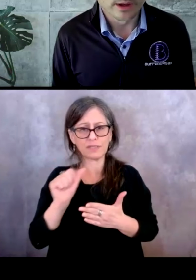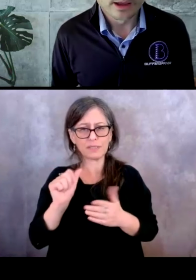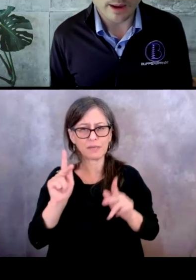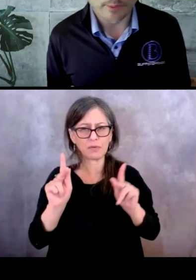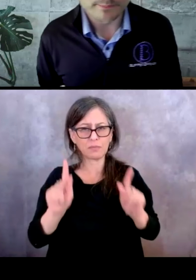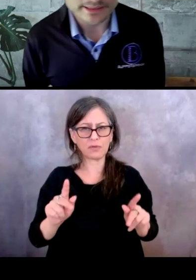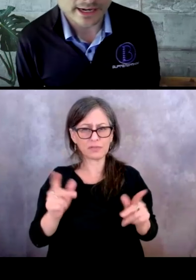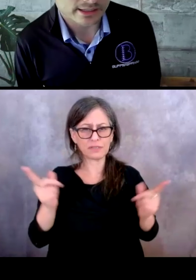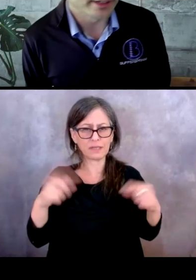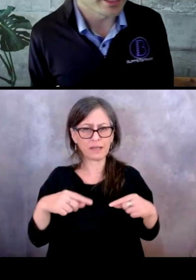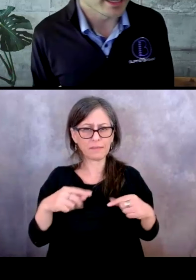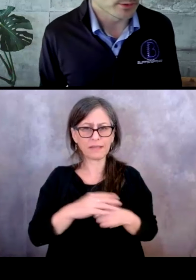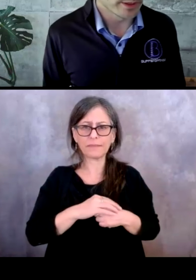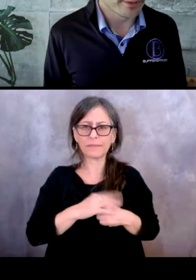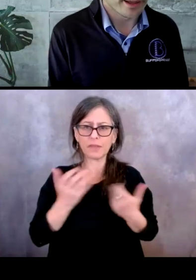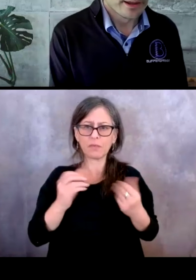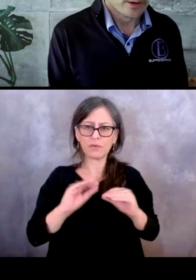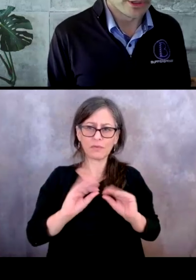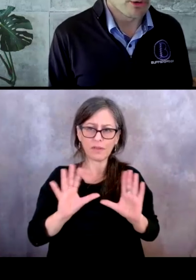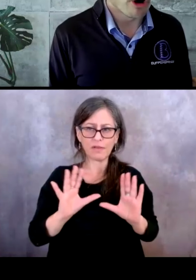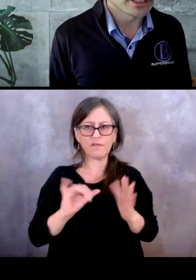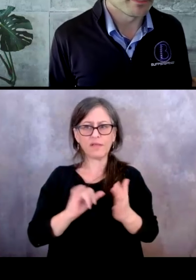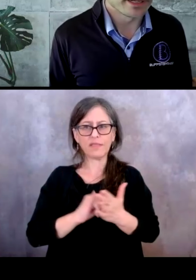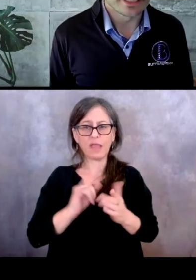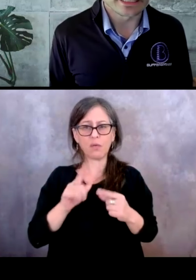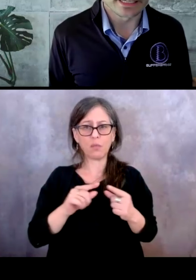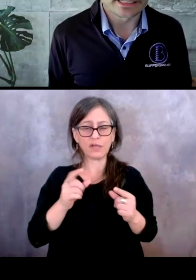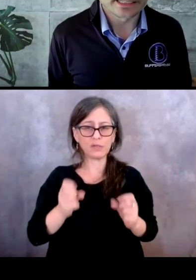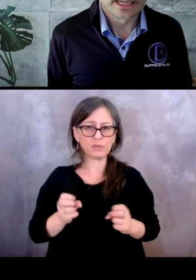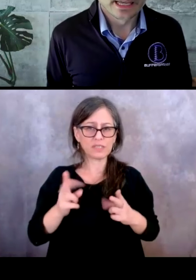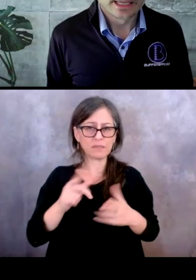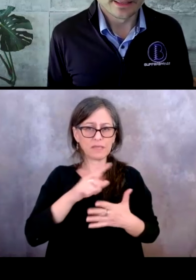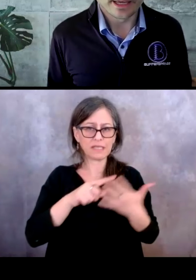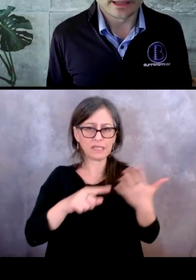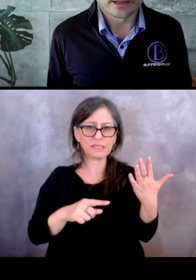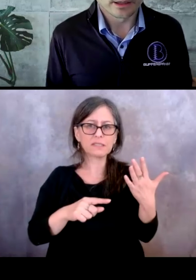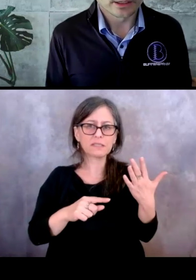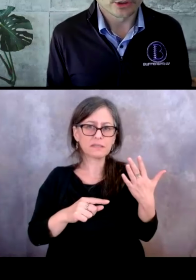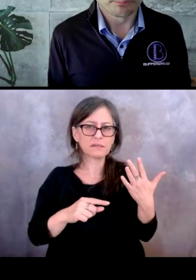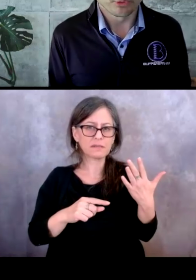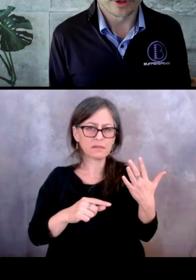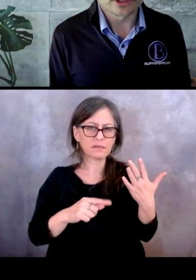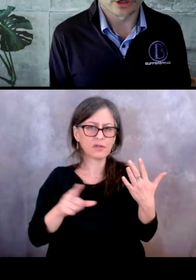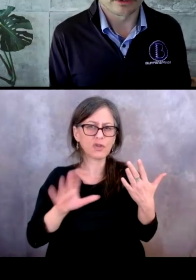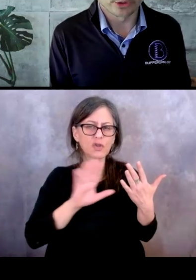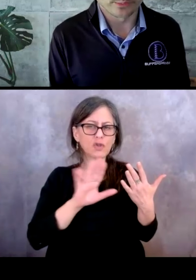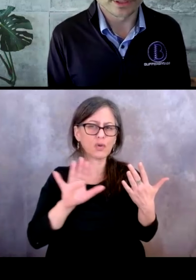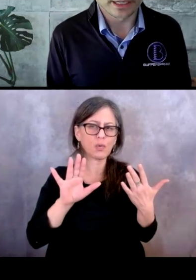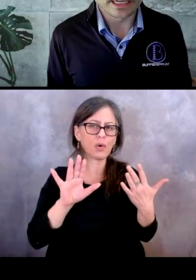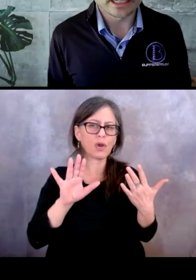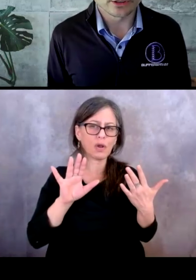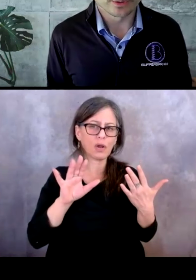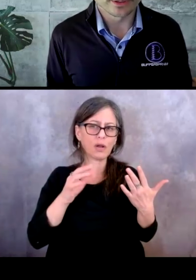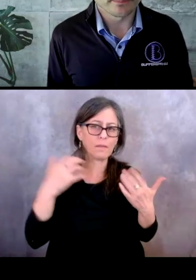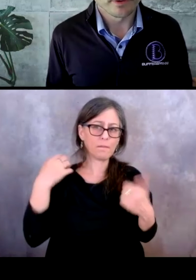aboard. So I want to make that clear to everyone that when you are submitting these things, that your employers are doing what they need to do with them,